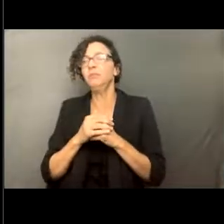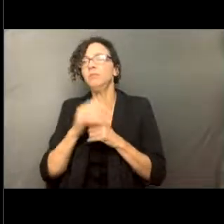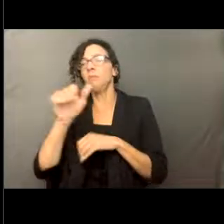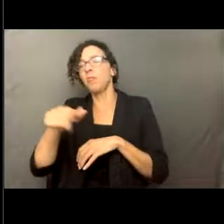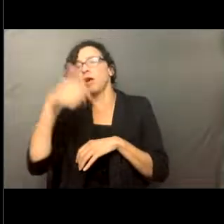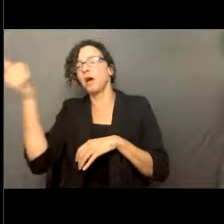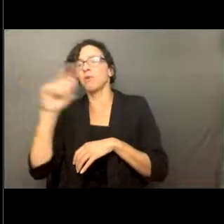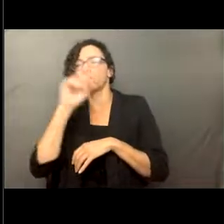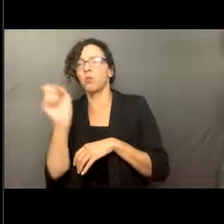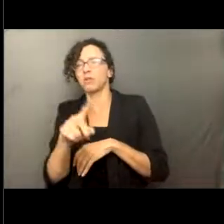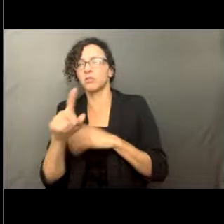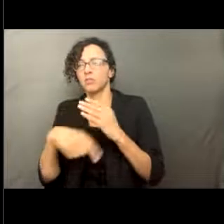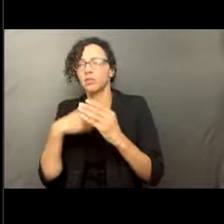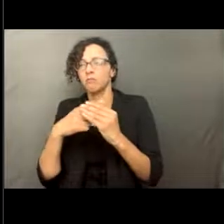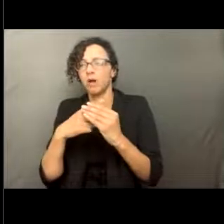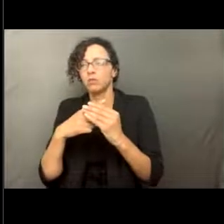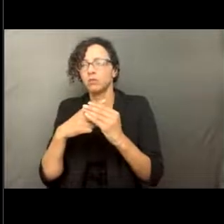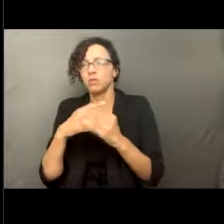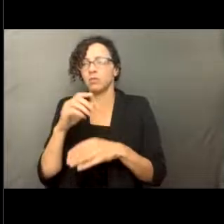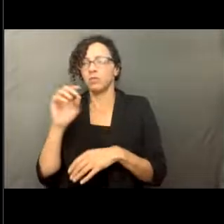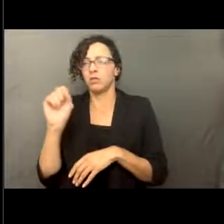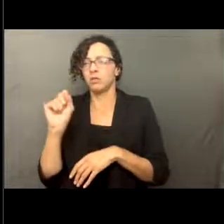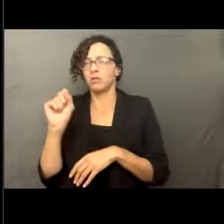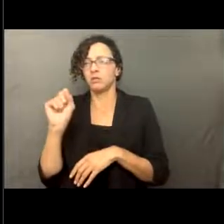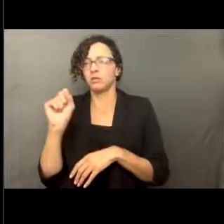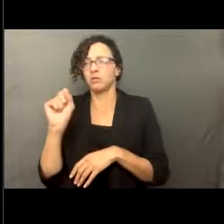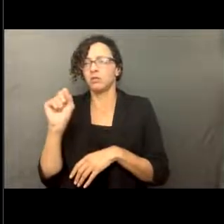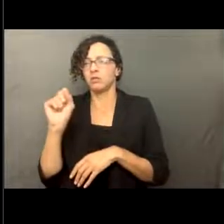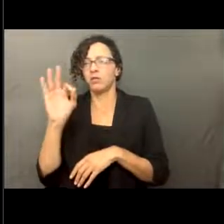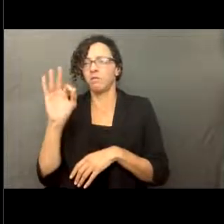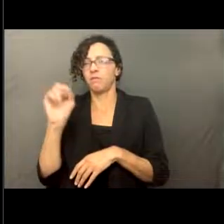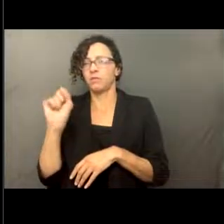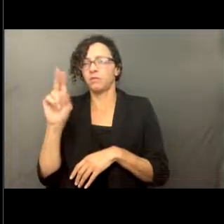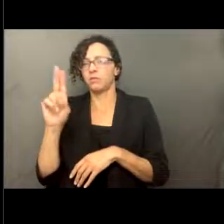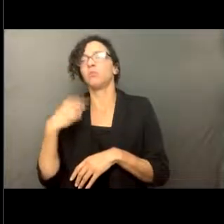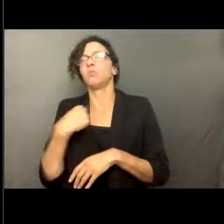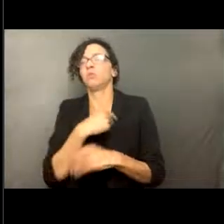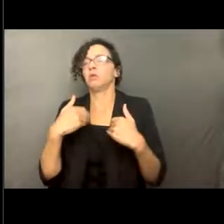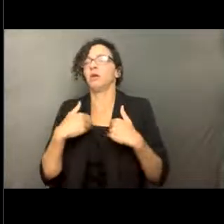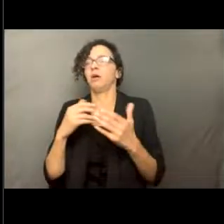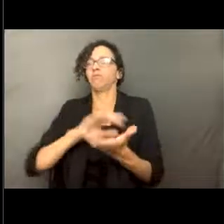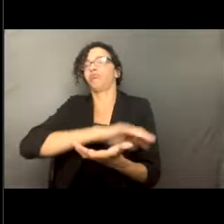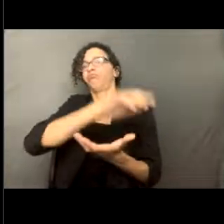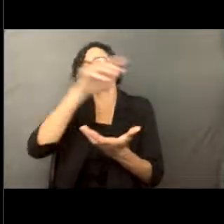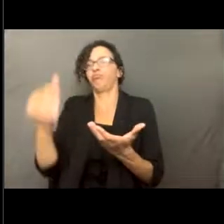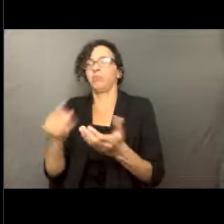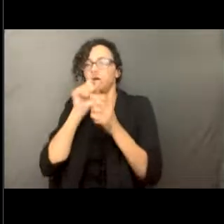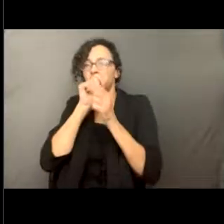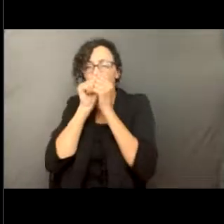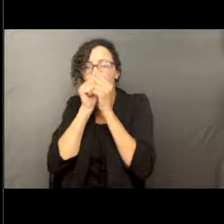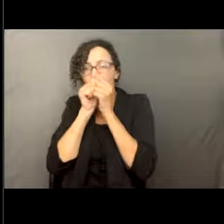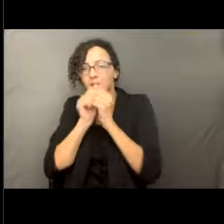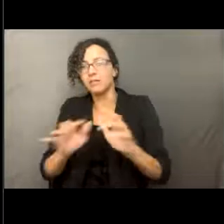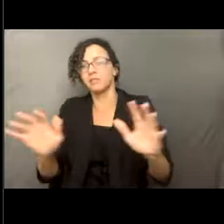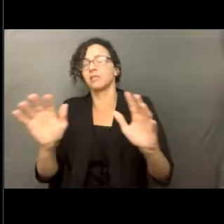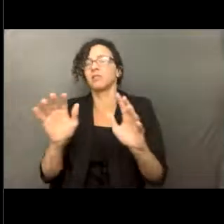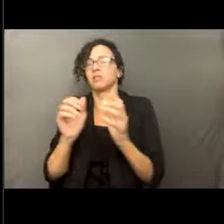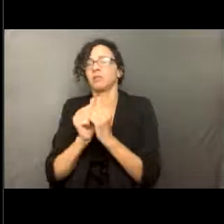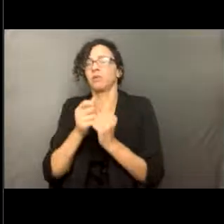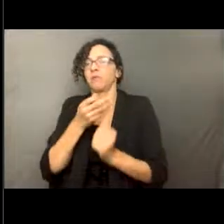officio. We have an abundance of blessings when it comes to experts, and so how is it only 1 or